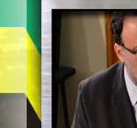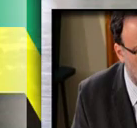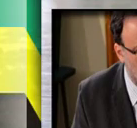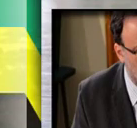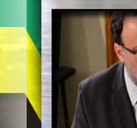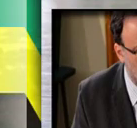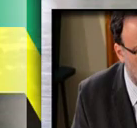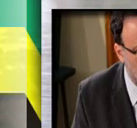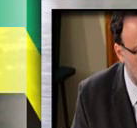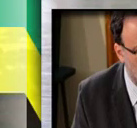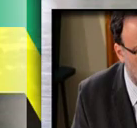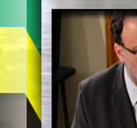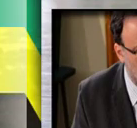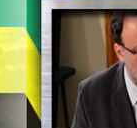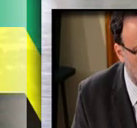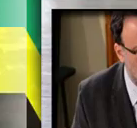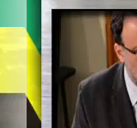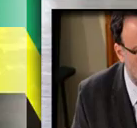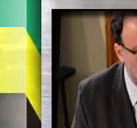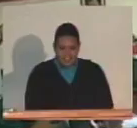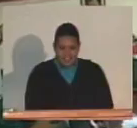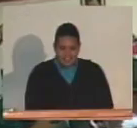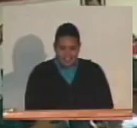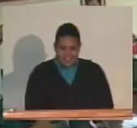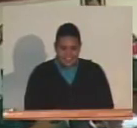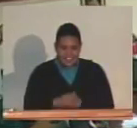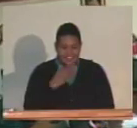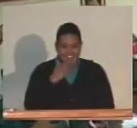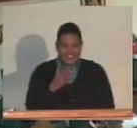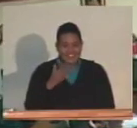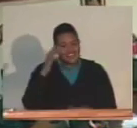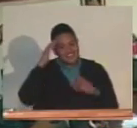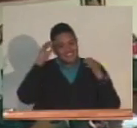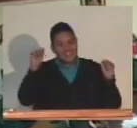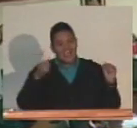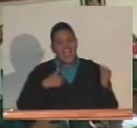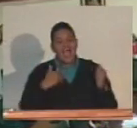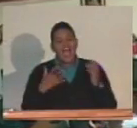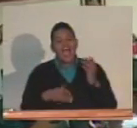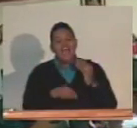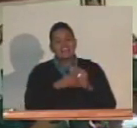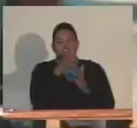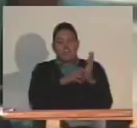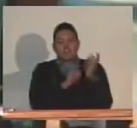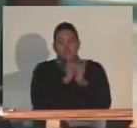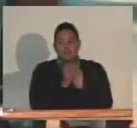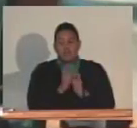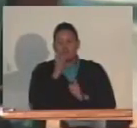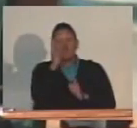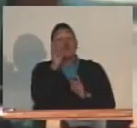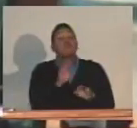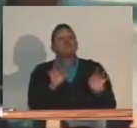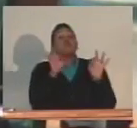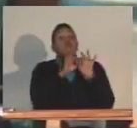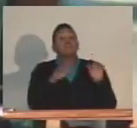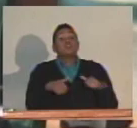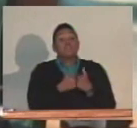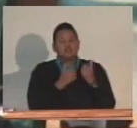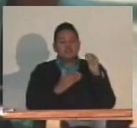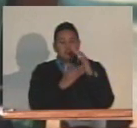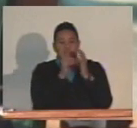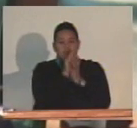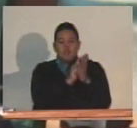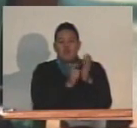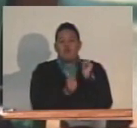legislative framework governing Jamaica's insurance industry. It was passed in the Senate on Friday, January 15. Justice Minister Senator Mark